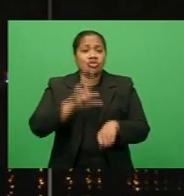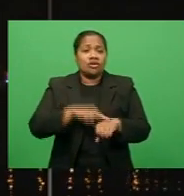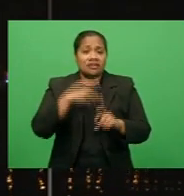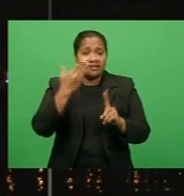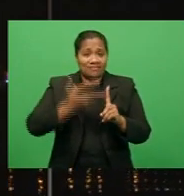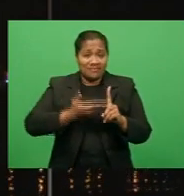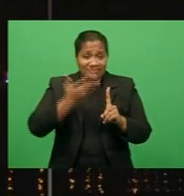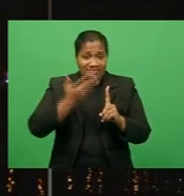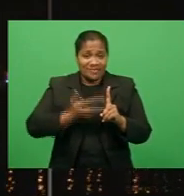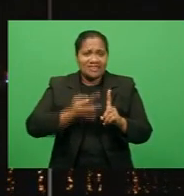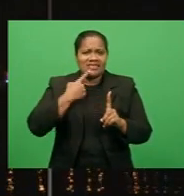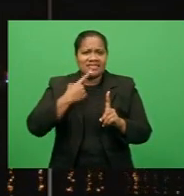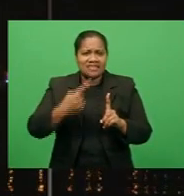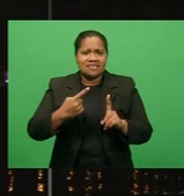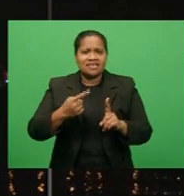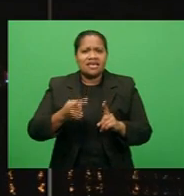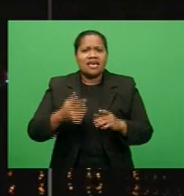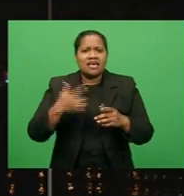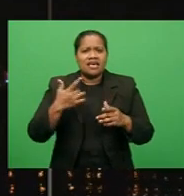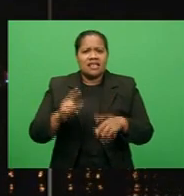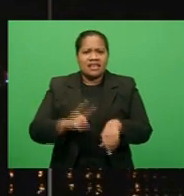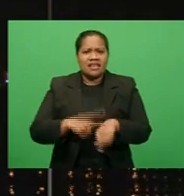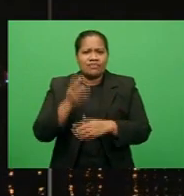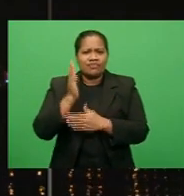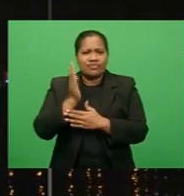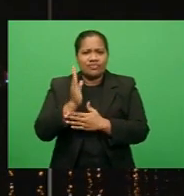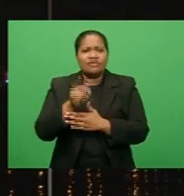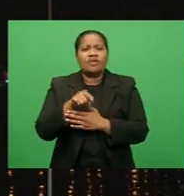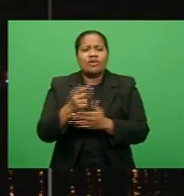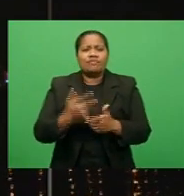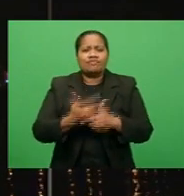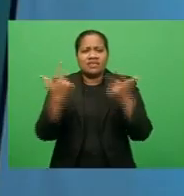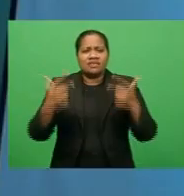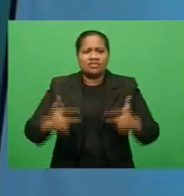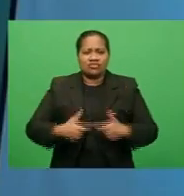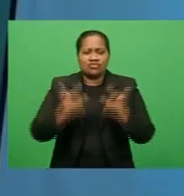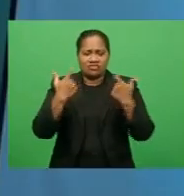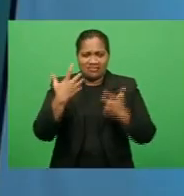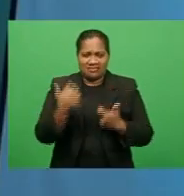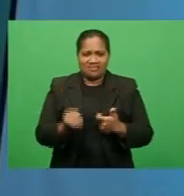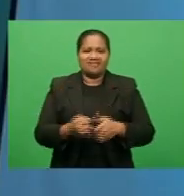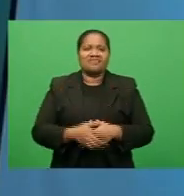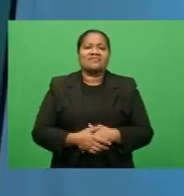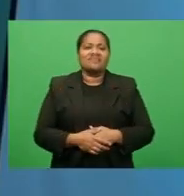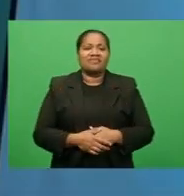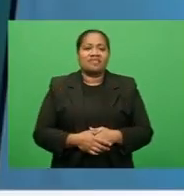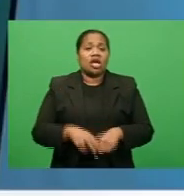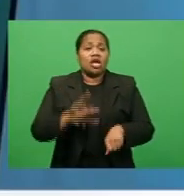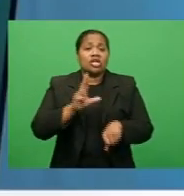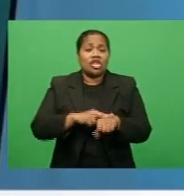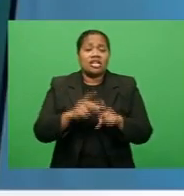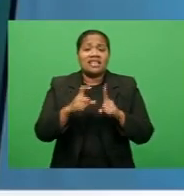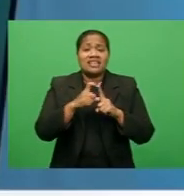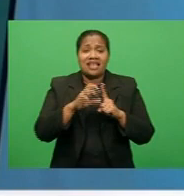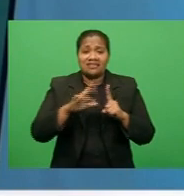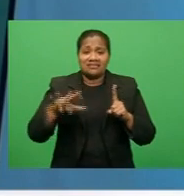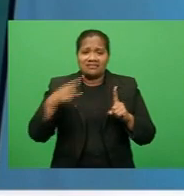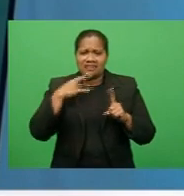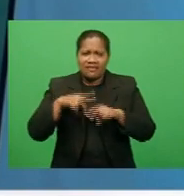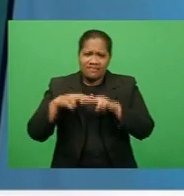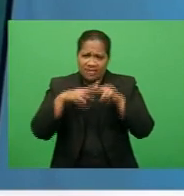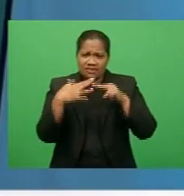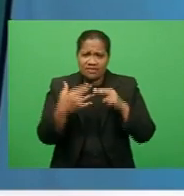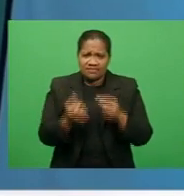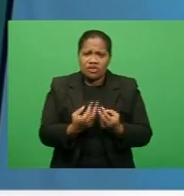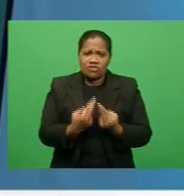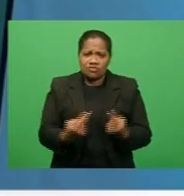Ilaitian de la Sao says late presentation is the biggest challenge they face. Dr. Ndelasau says Fiji has the resources to